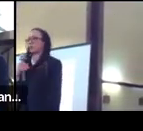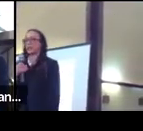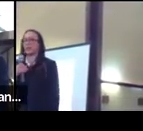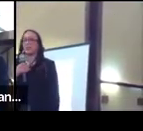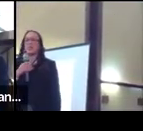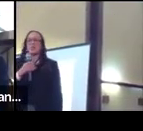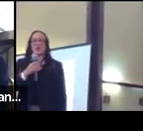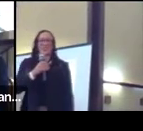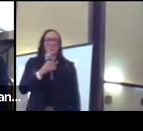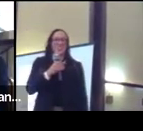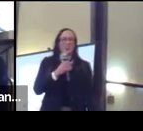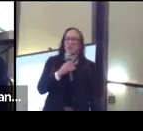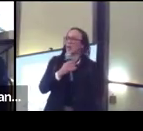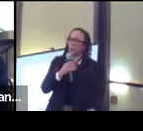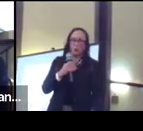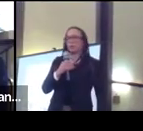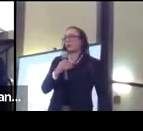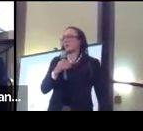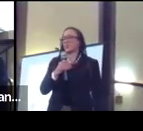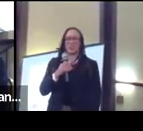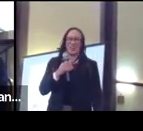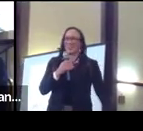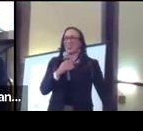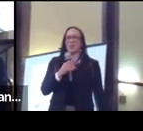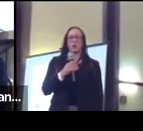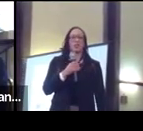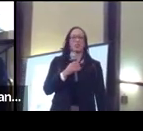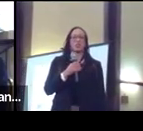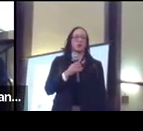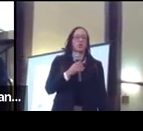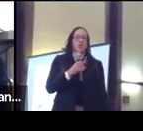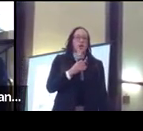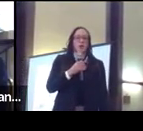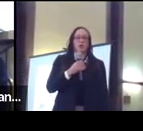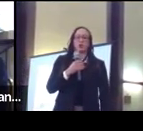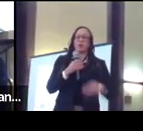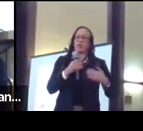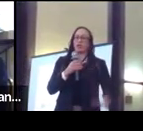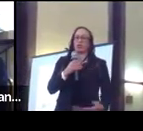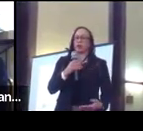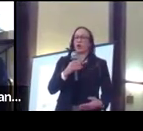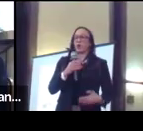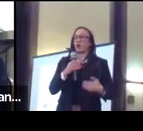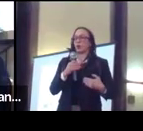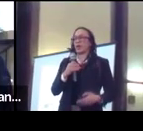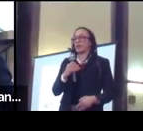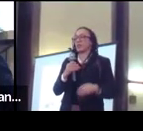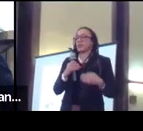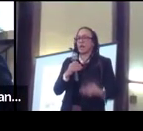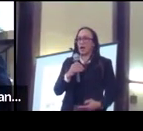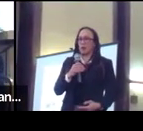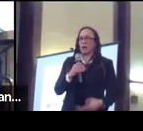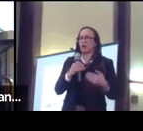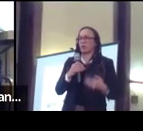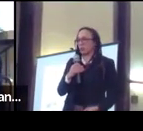chance to look at the plan, you understand that there's a lot of bullet points, there's a lot of things that we need to do. So making sure that we